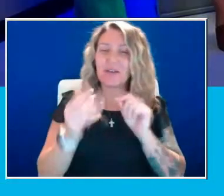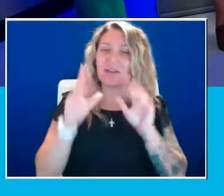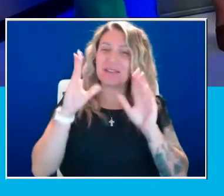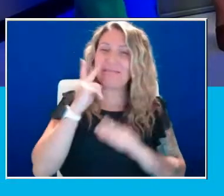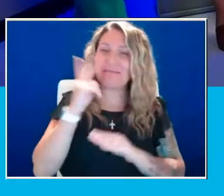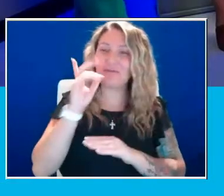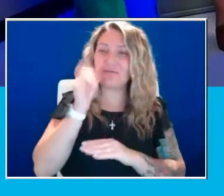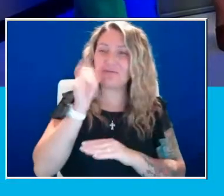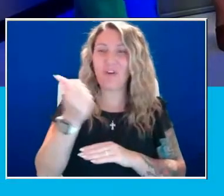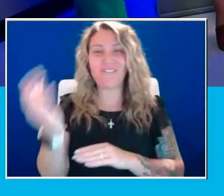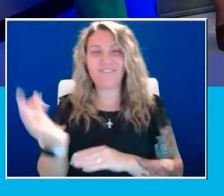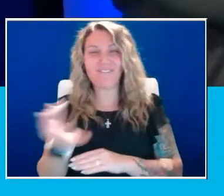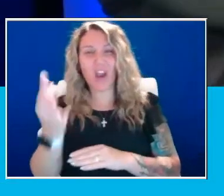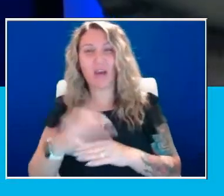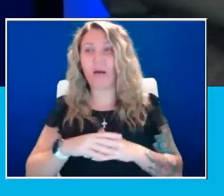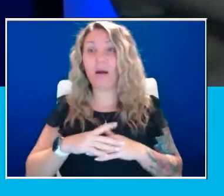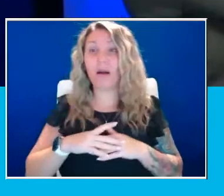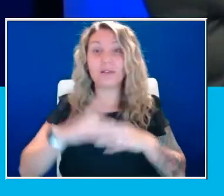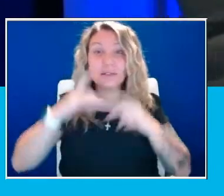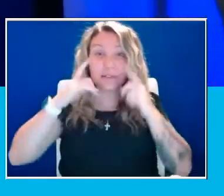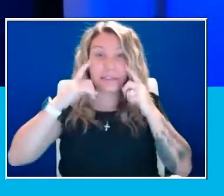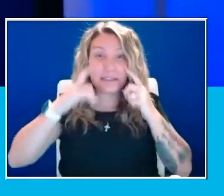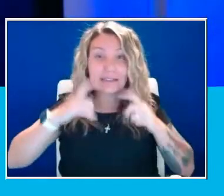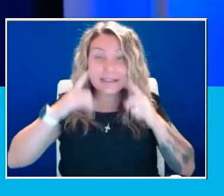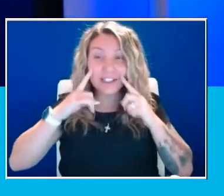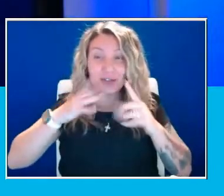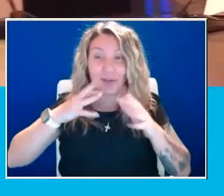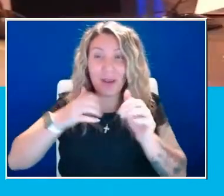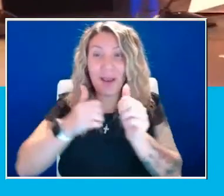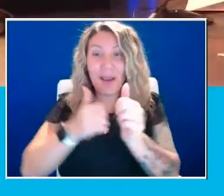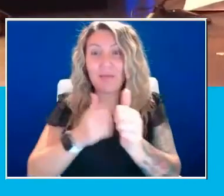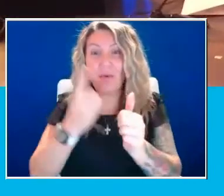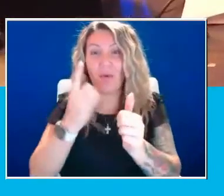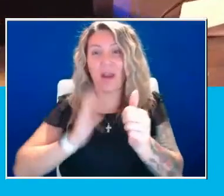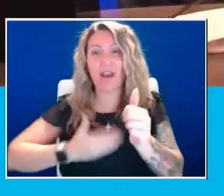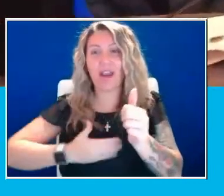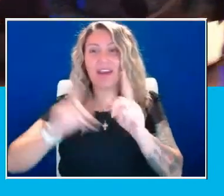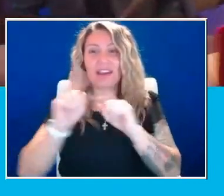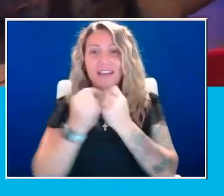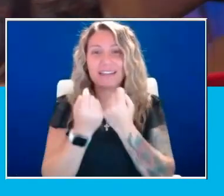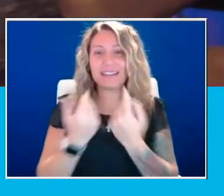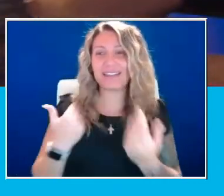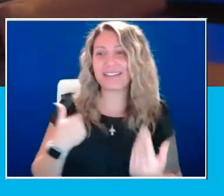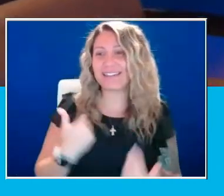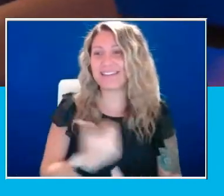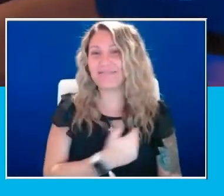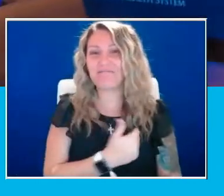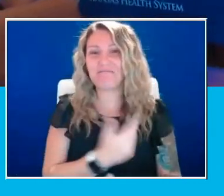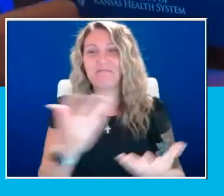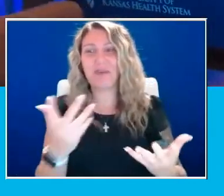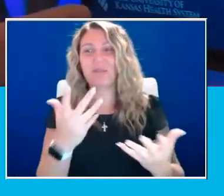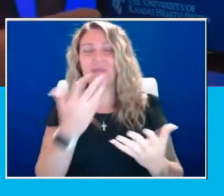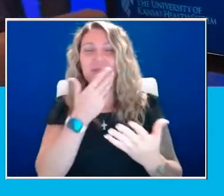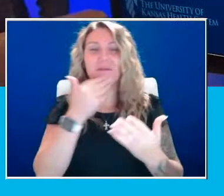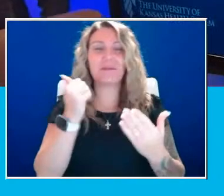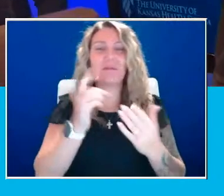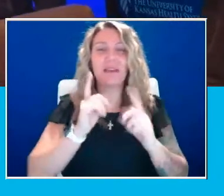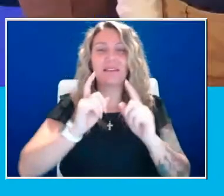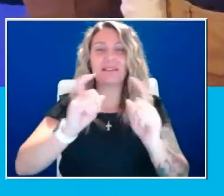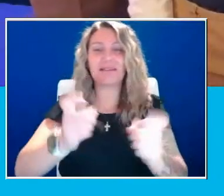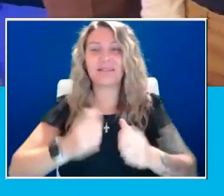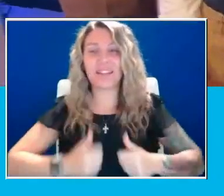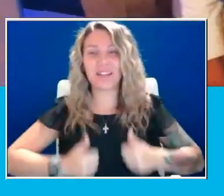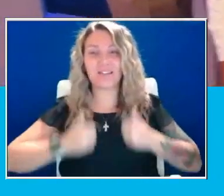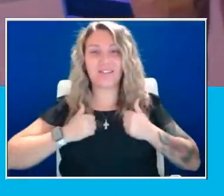a tissue for this update as one of our team members offers the ultimate gift of life to his coworker in